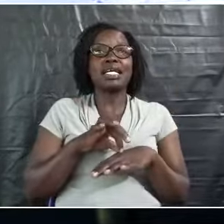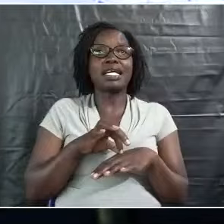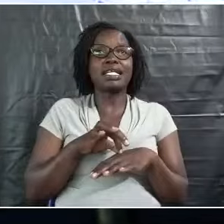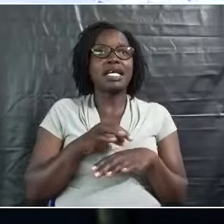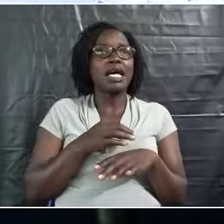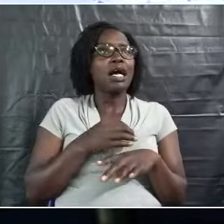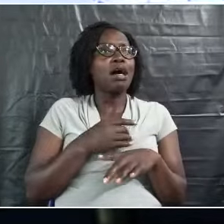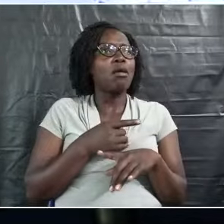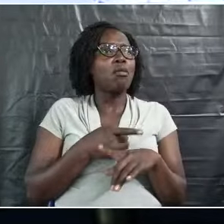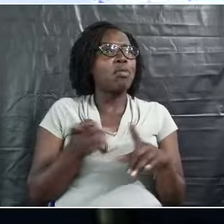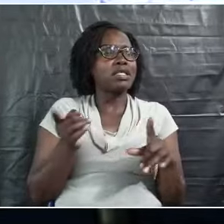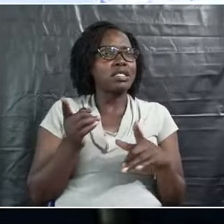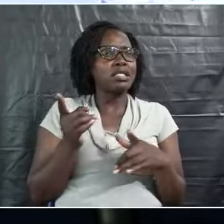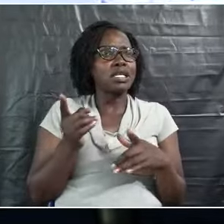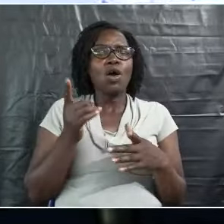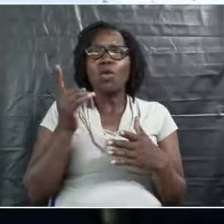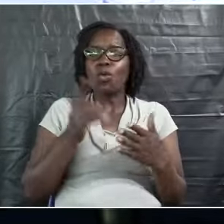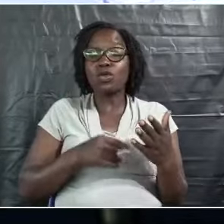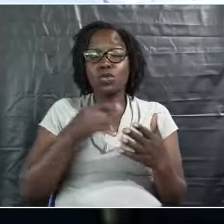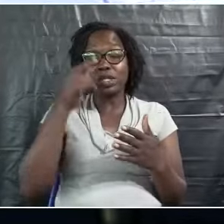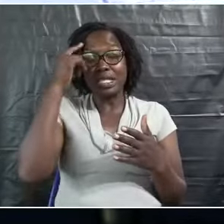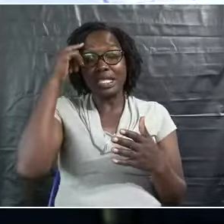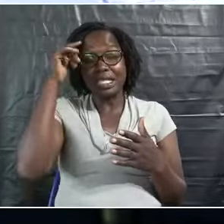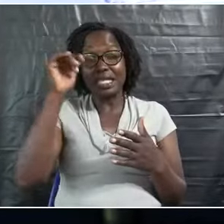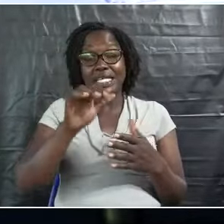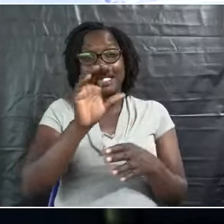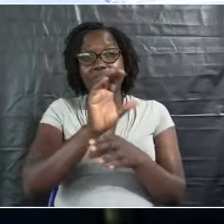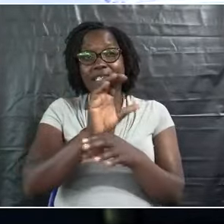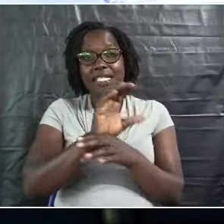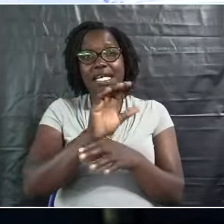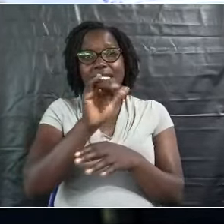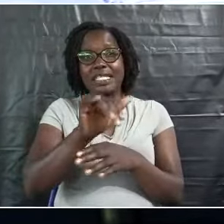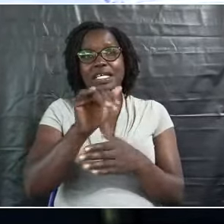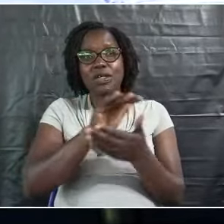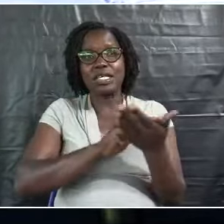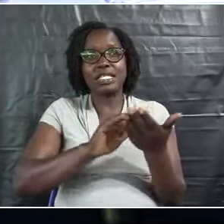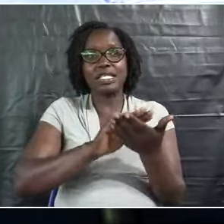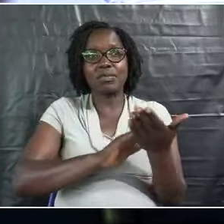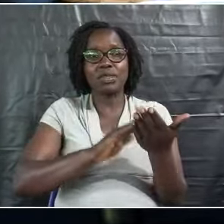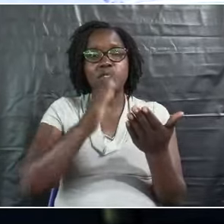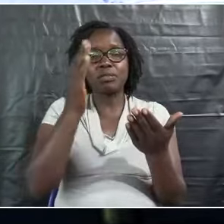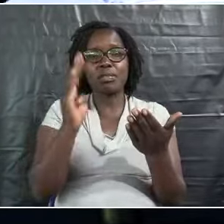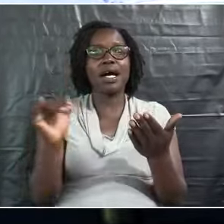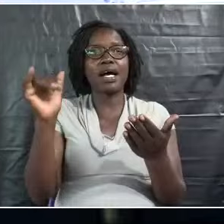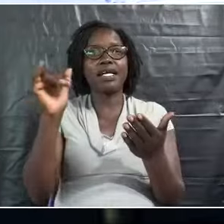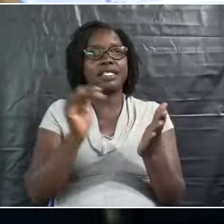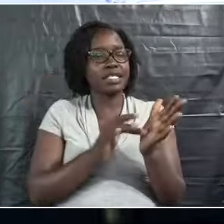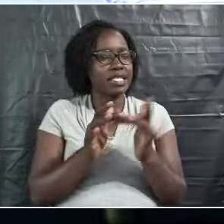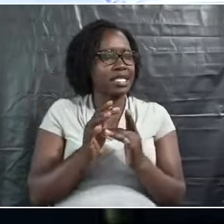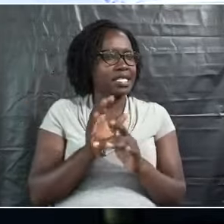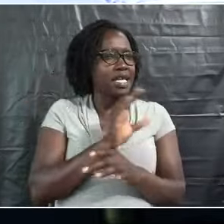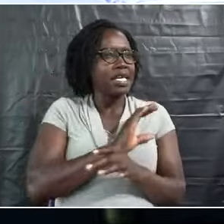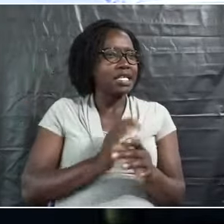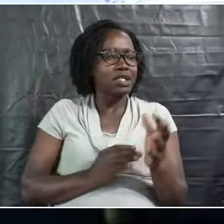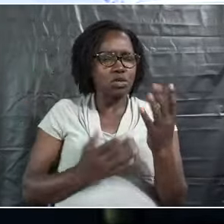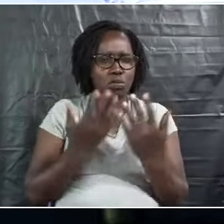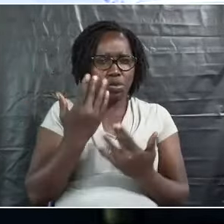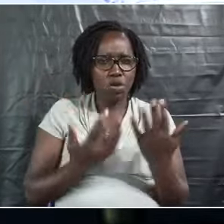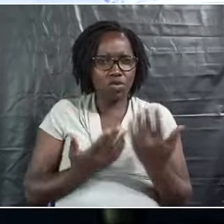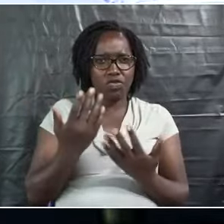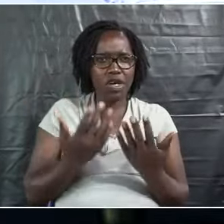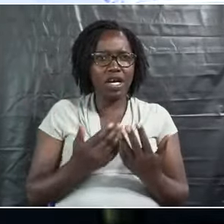would have thought that a church that was established by Jesus Christ would be on fire, that it